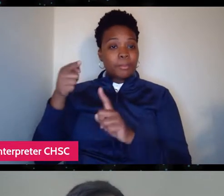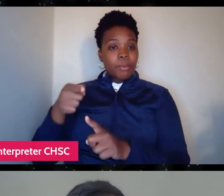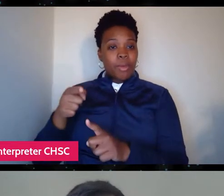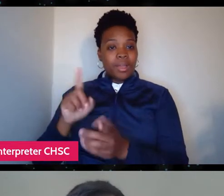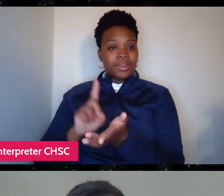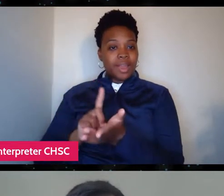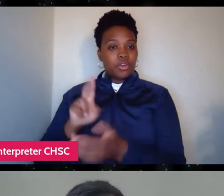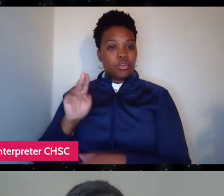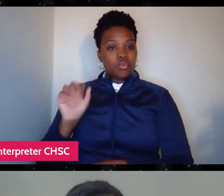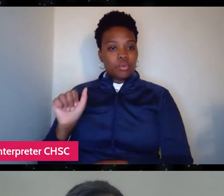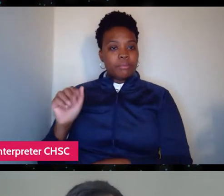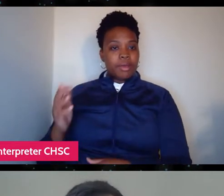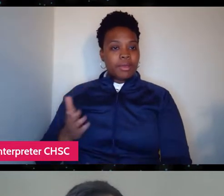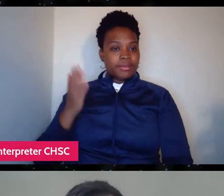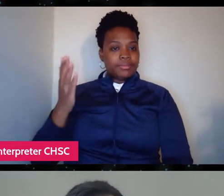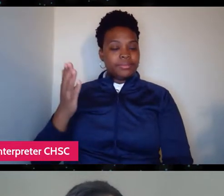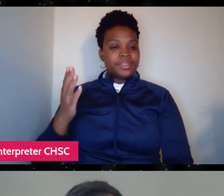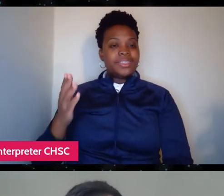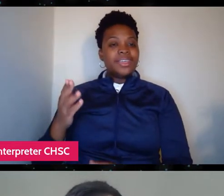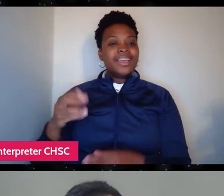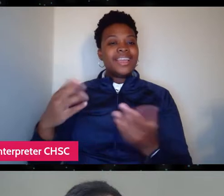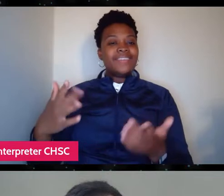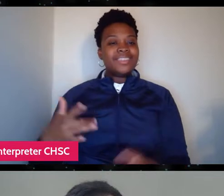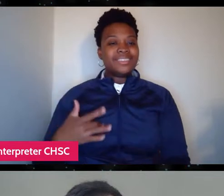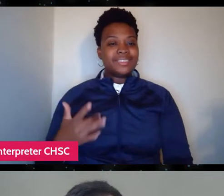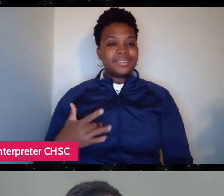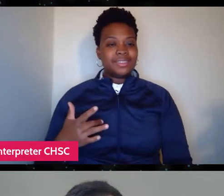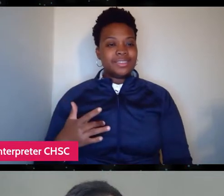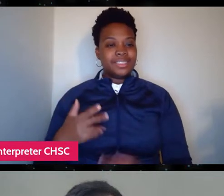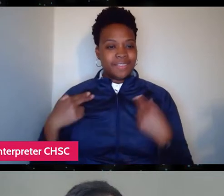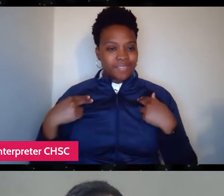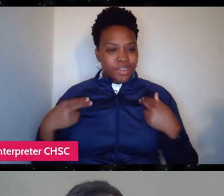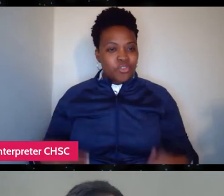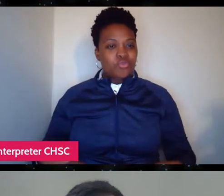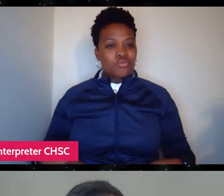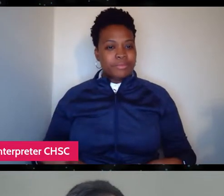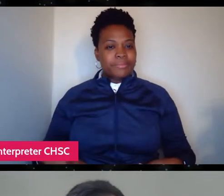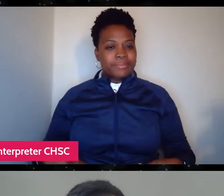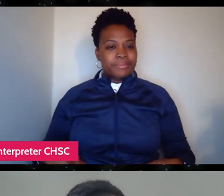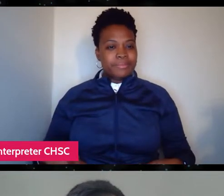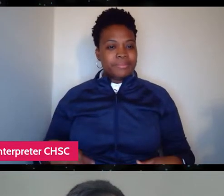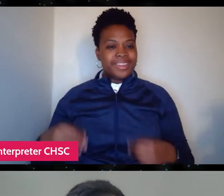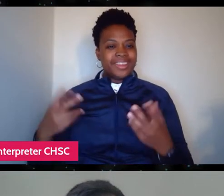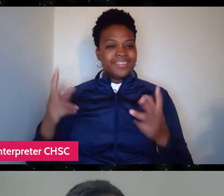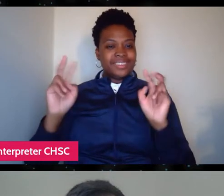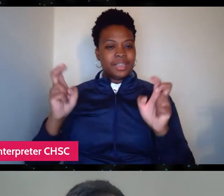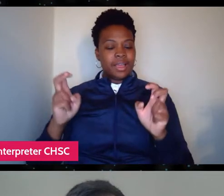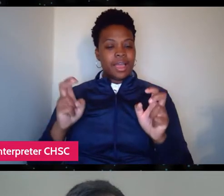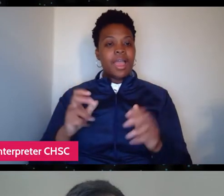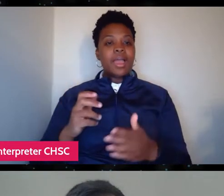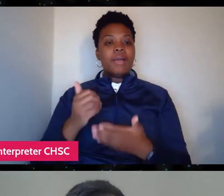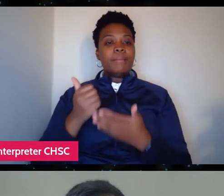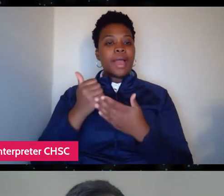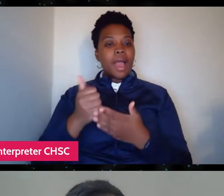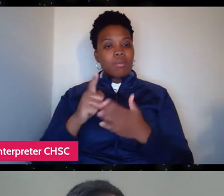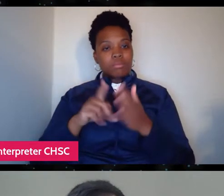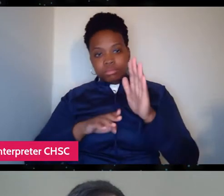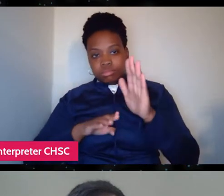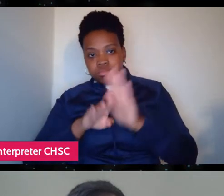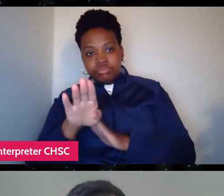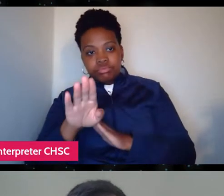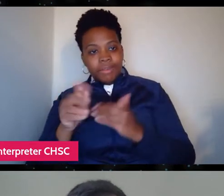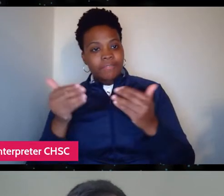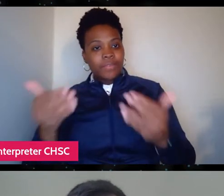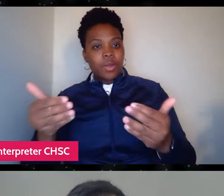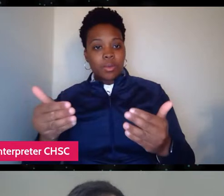brings a sense of humanity to the subject, but it helps propel you guys forward. You guys are